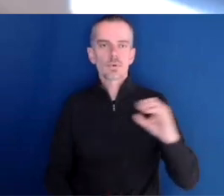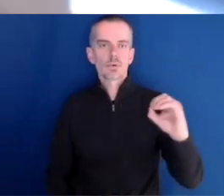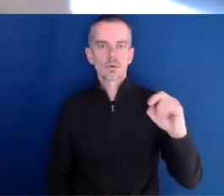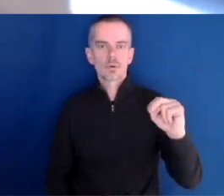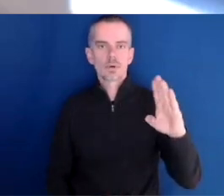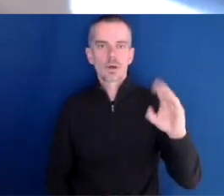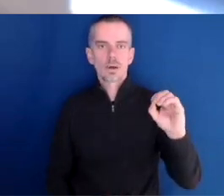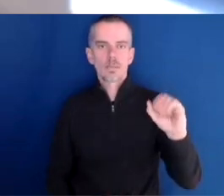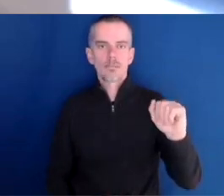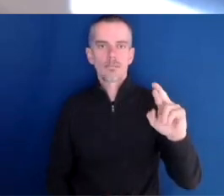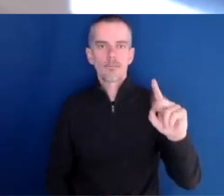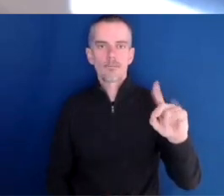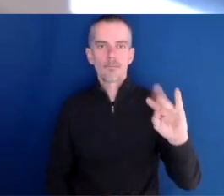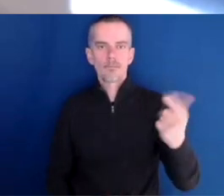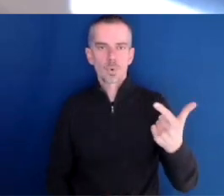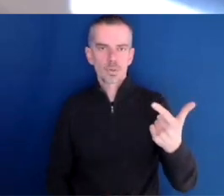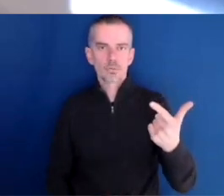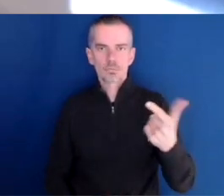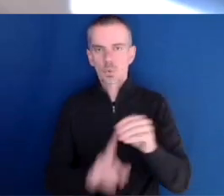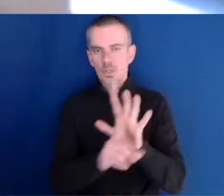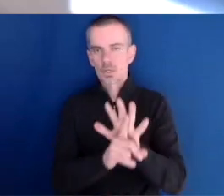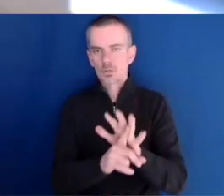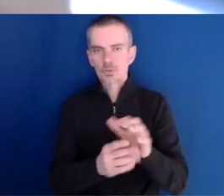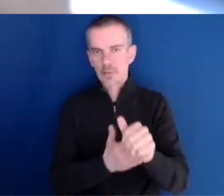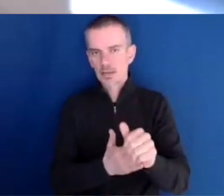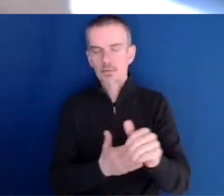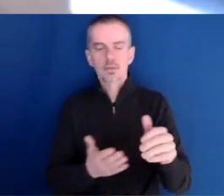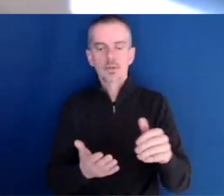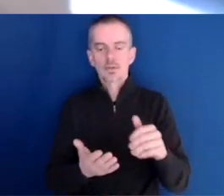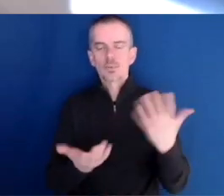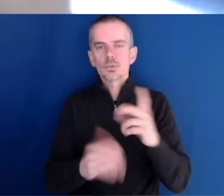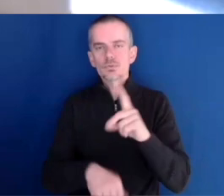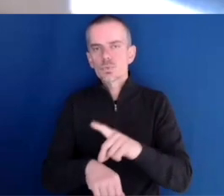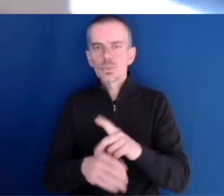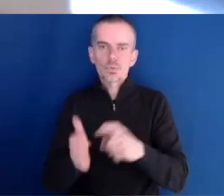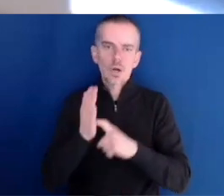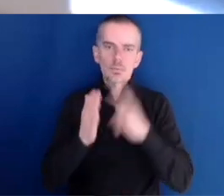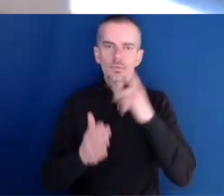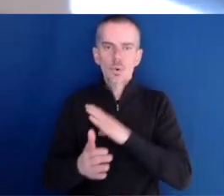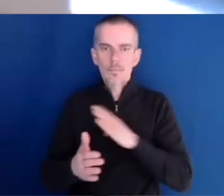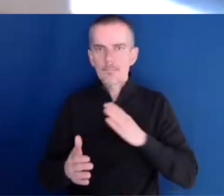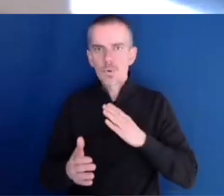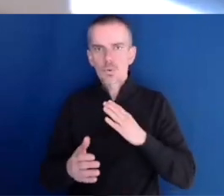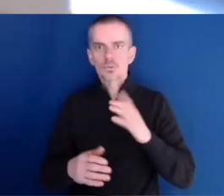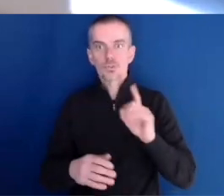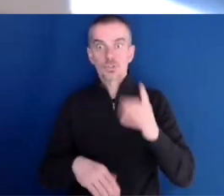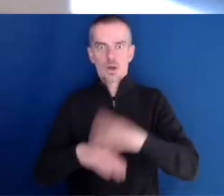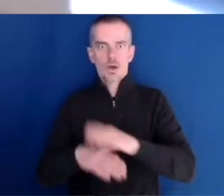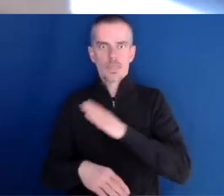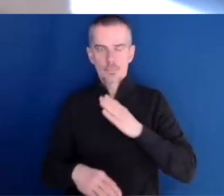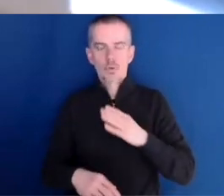orientation packets about the duties and requirements of a board just to be a board member, but